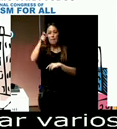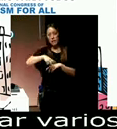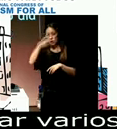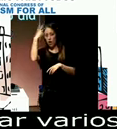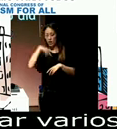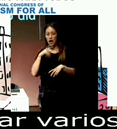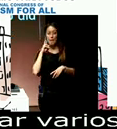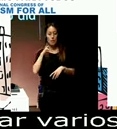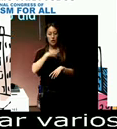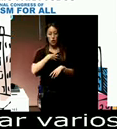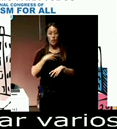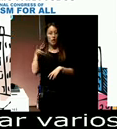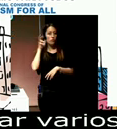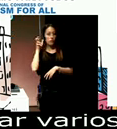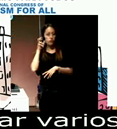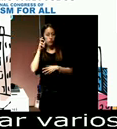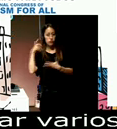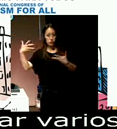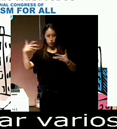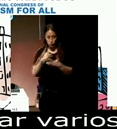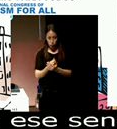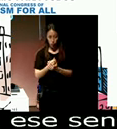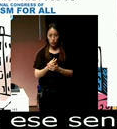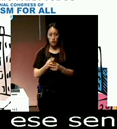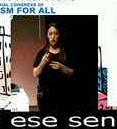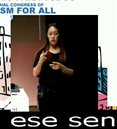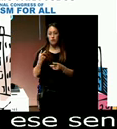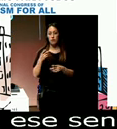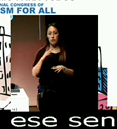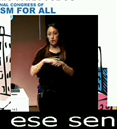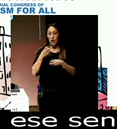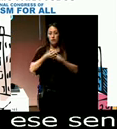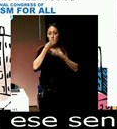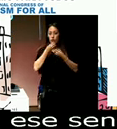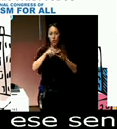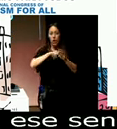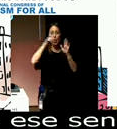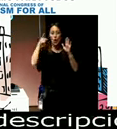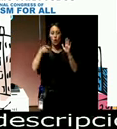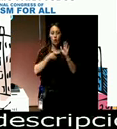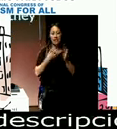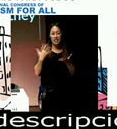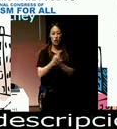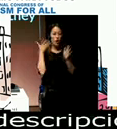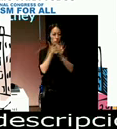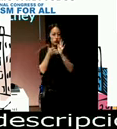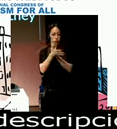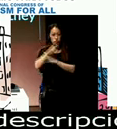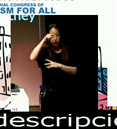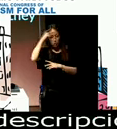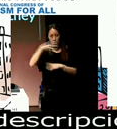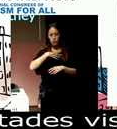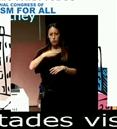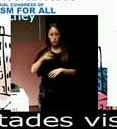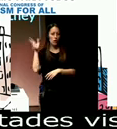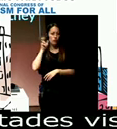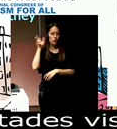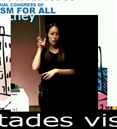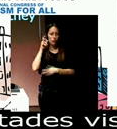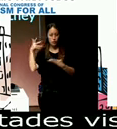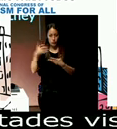visually impaired people so that they can have access to content and cultural content and